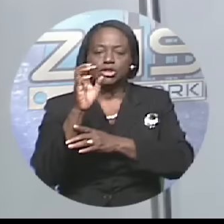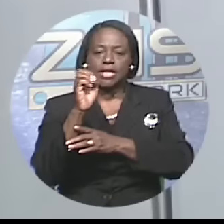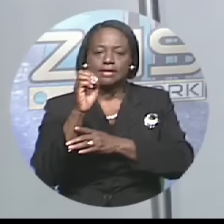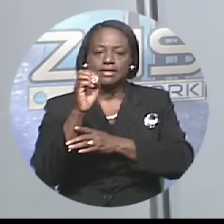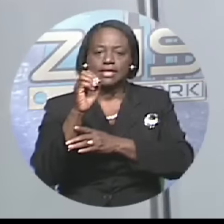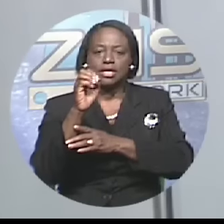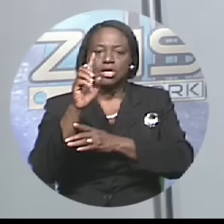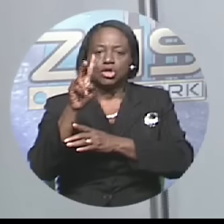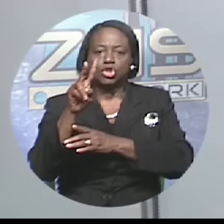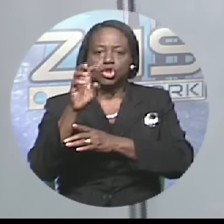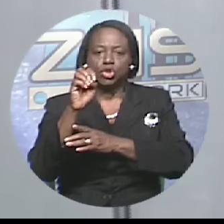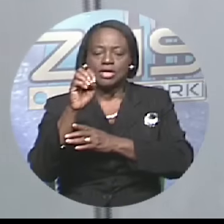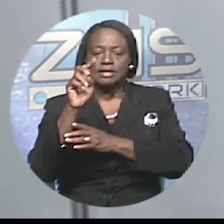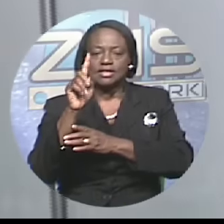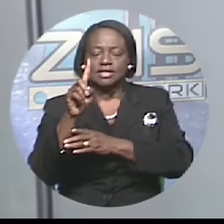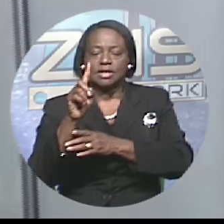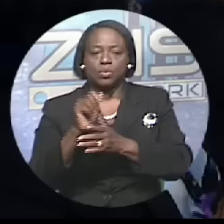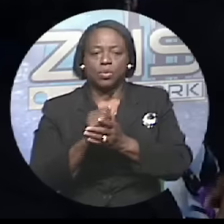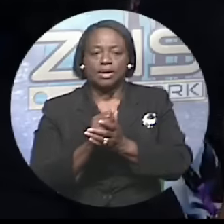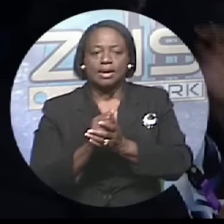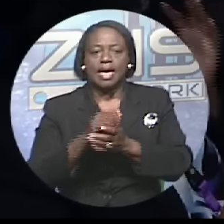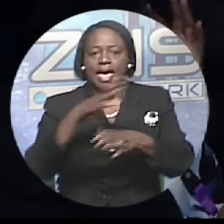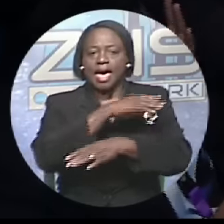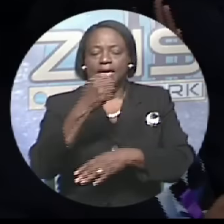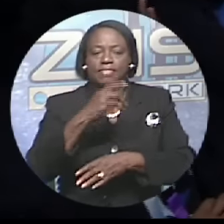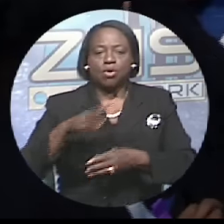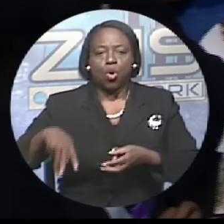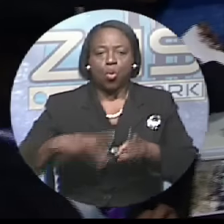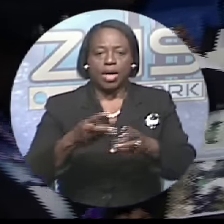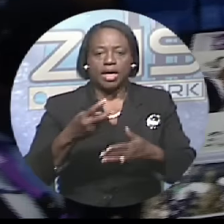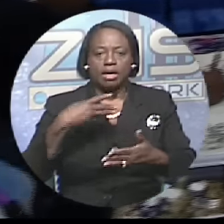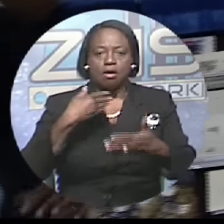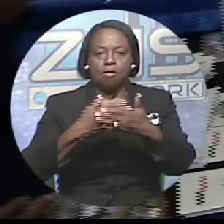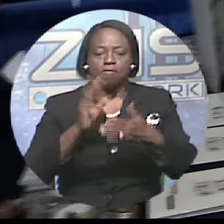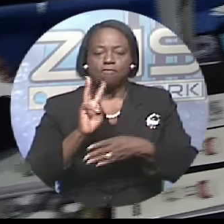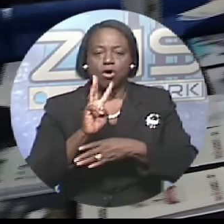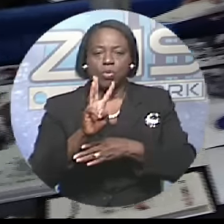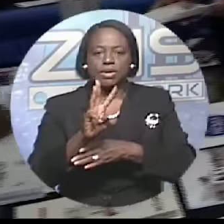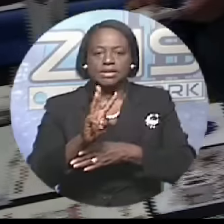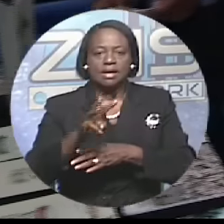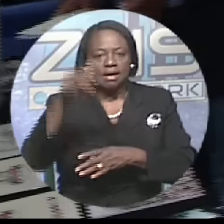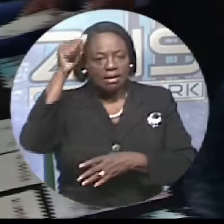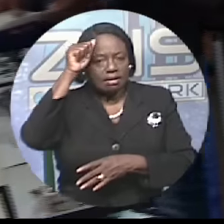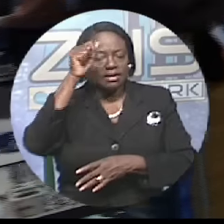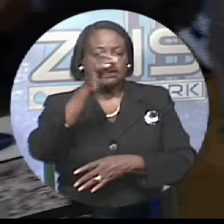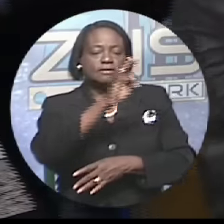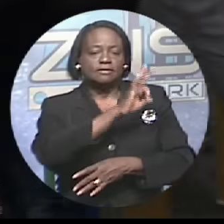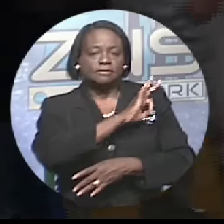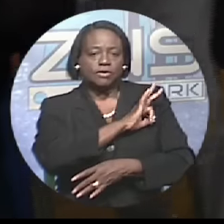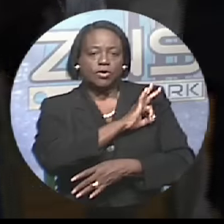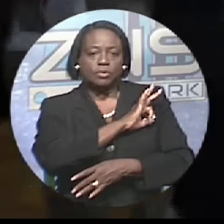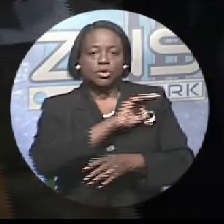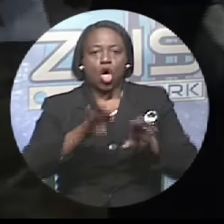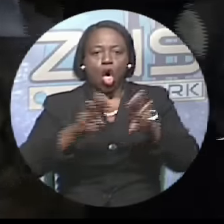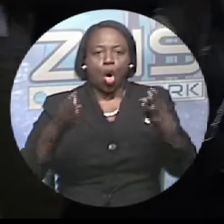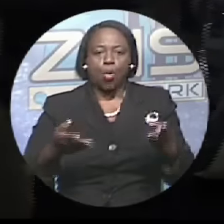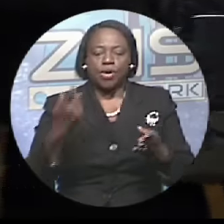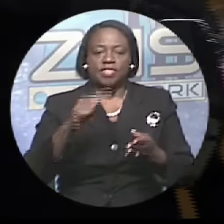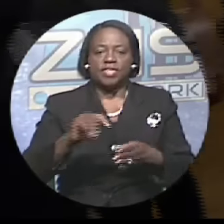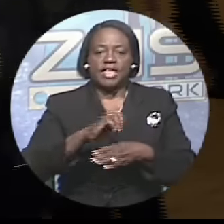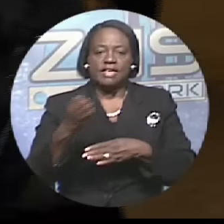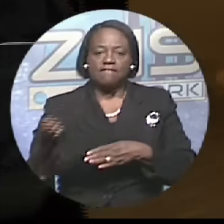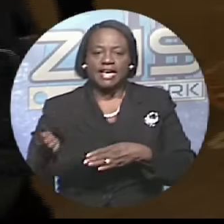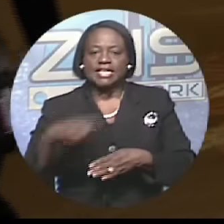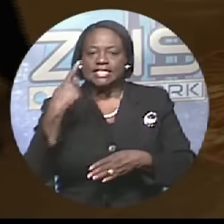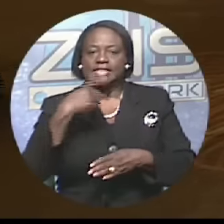forward. Minister of State in the Ministry of Works and Urban Development, the Honorable Arnold Forbes, opened the event and says the Bahamas is one of the more vulnerable